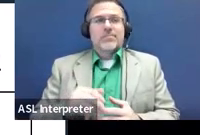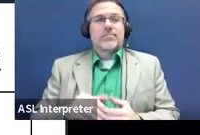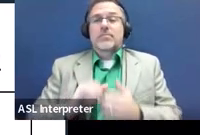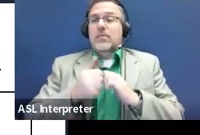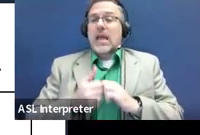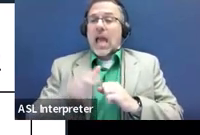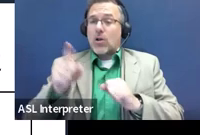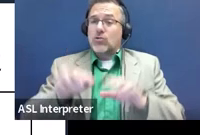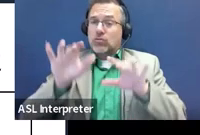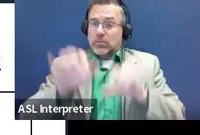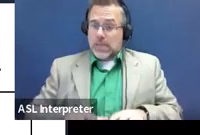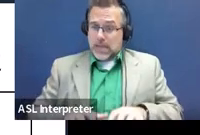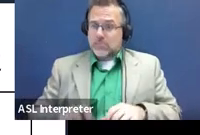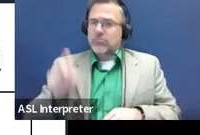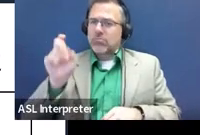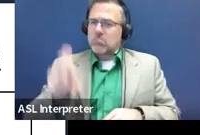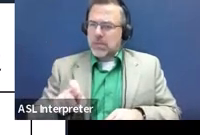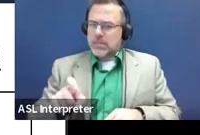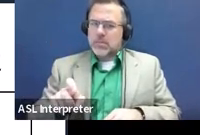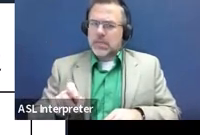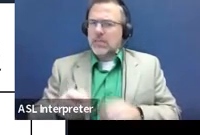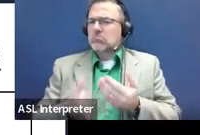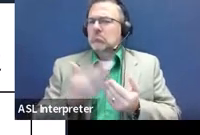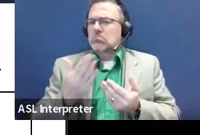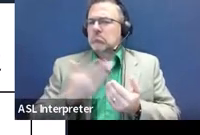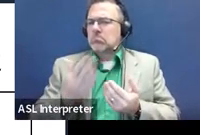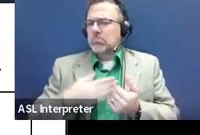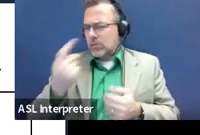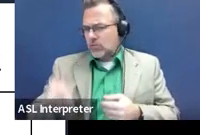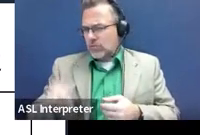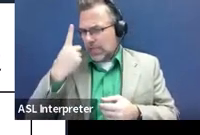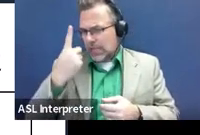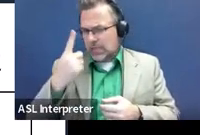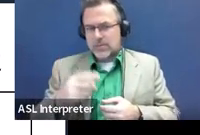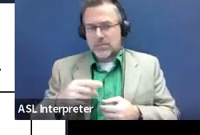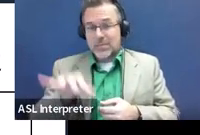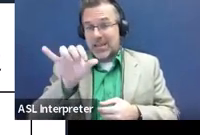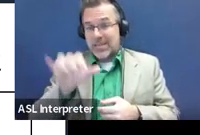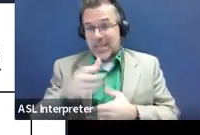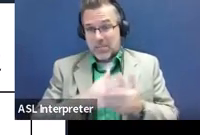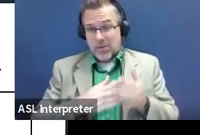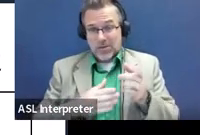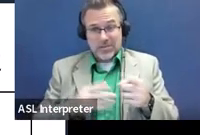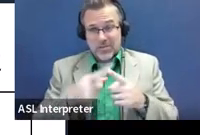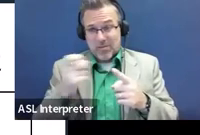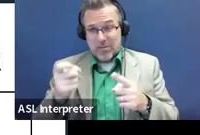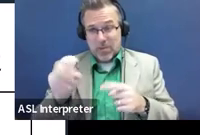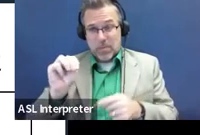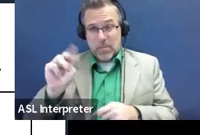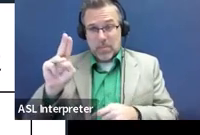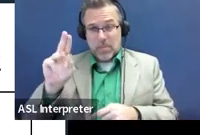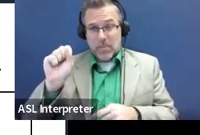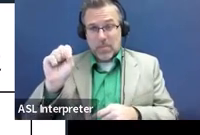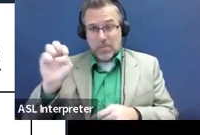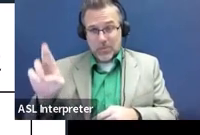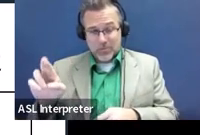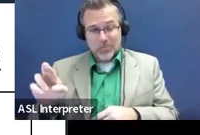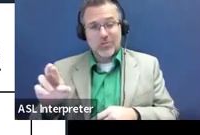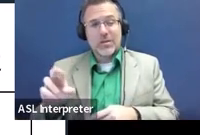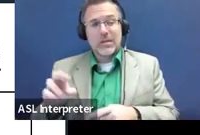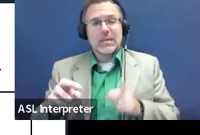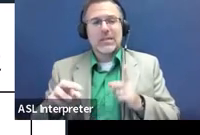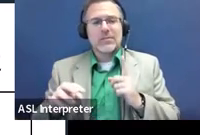So this part down here is right from the regulations about what that means to be